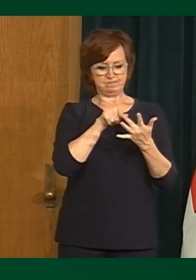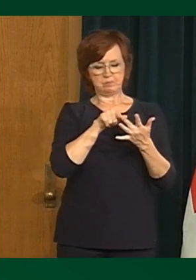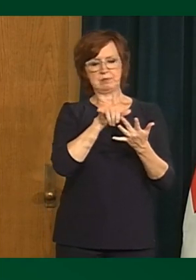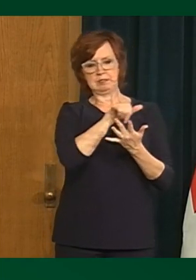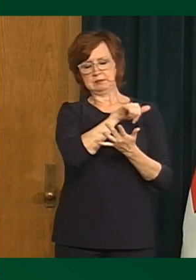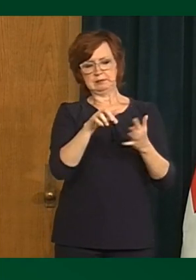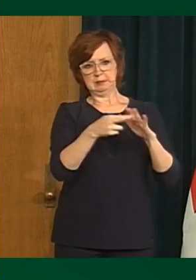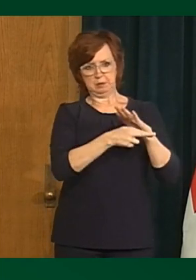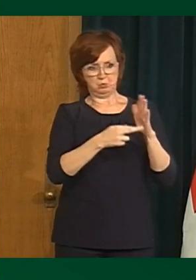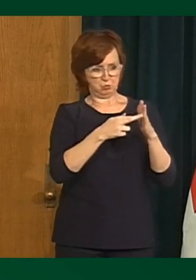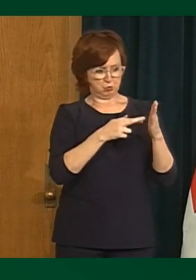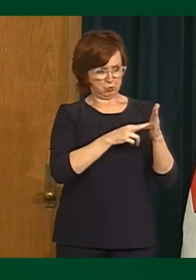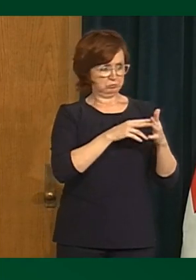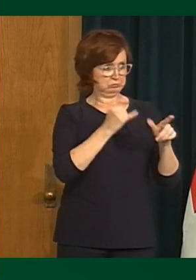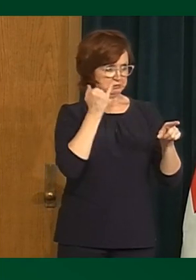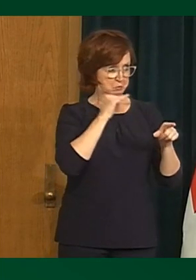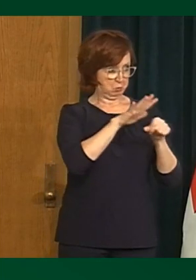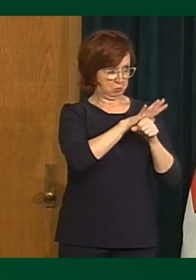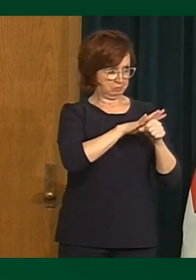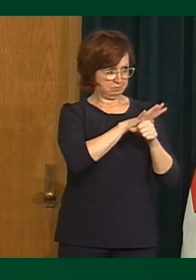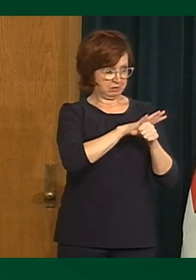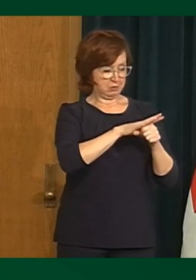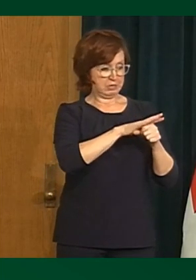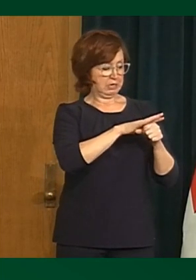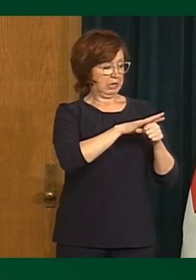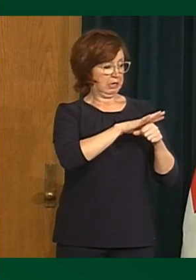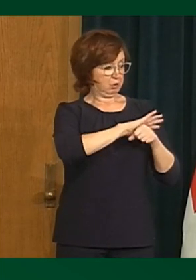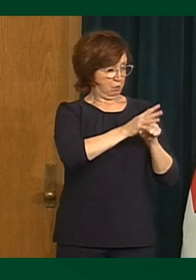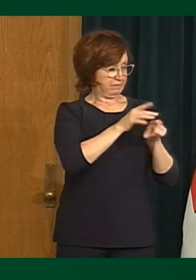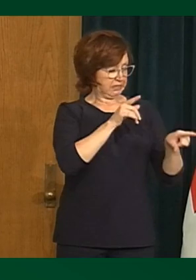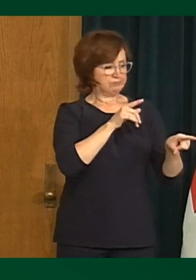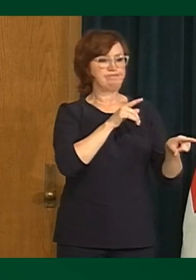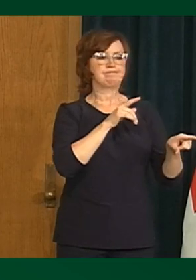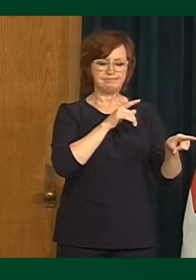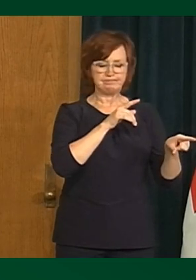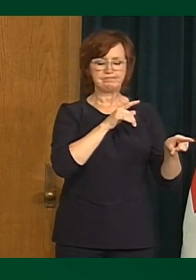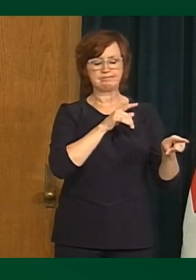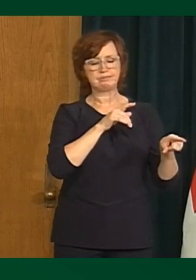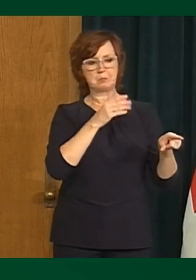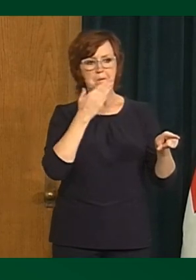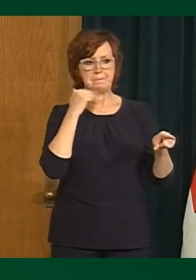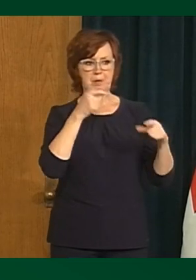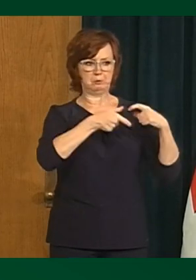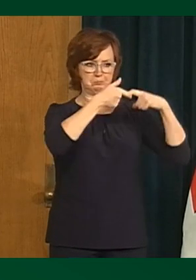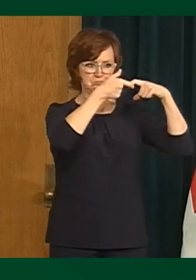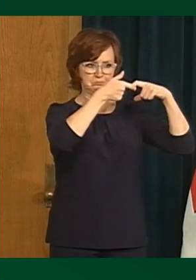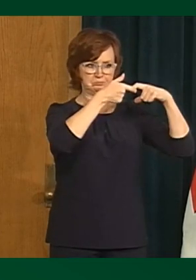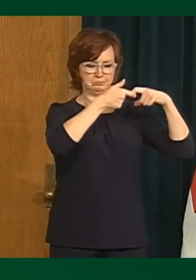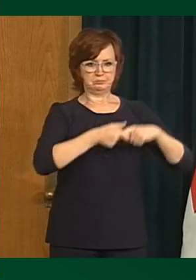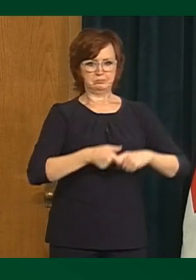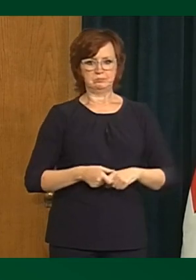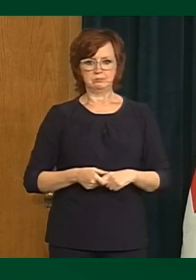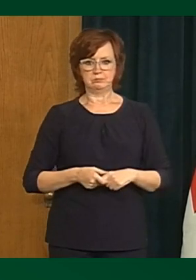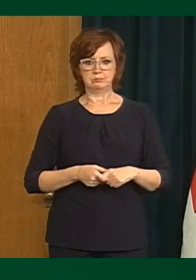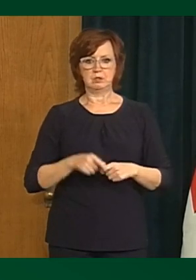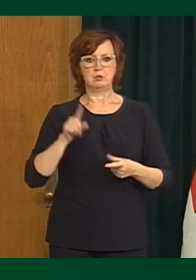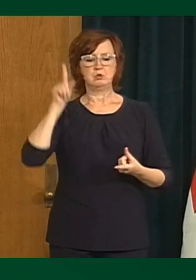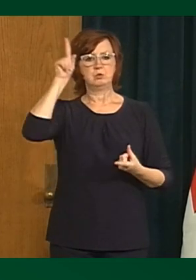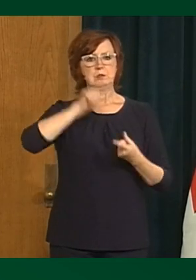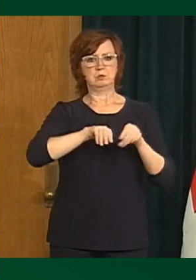nature to address a regional outbreak to ensure that it does not become a provincial outbreak.